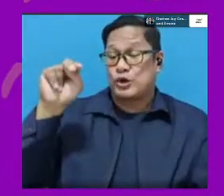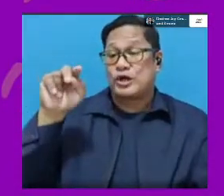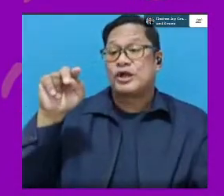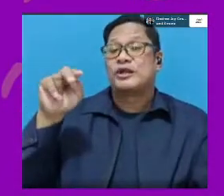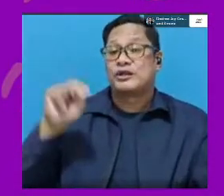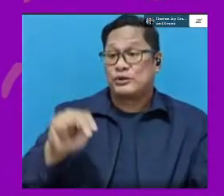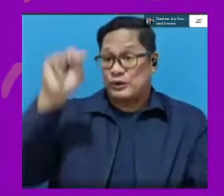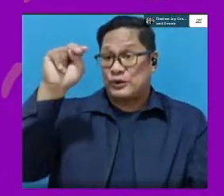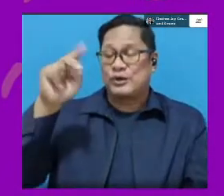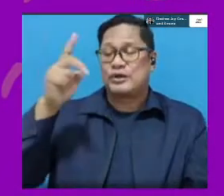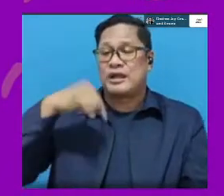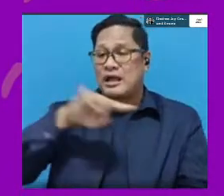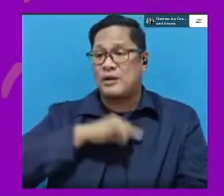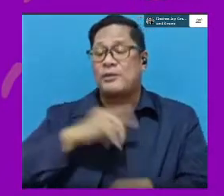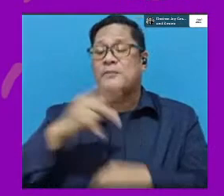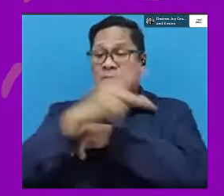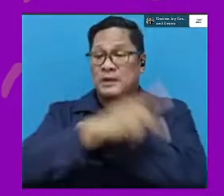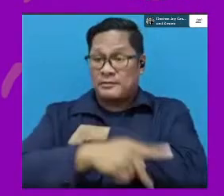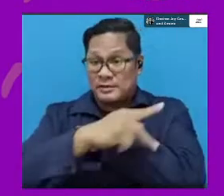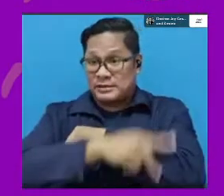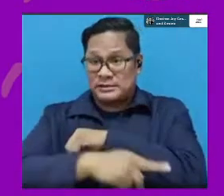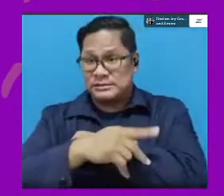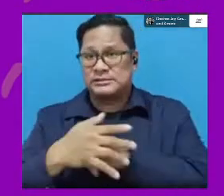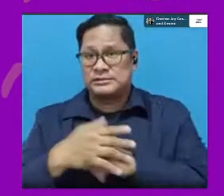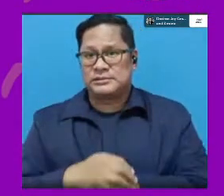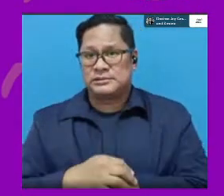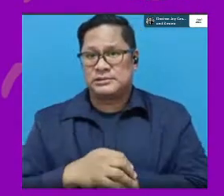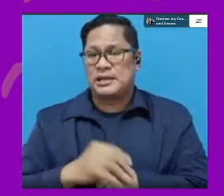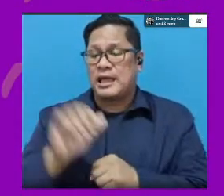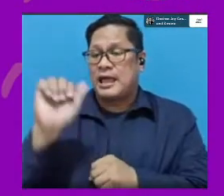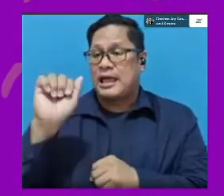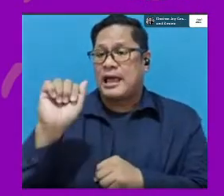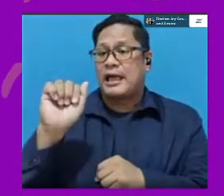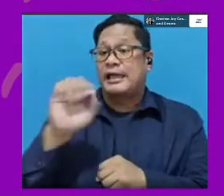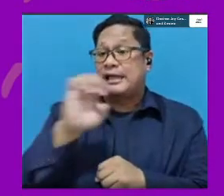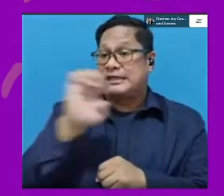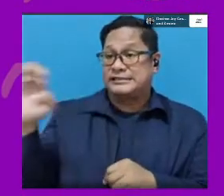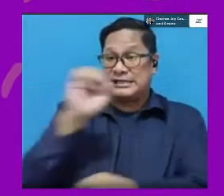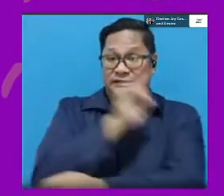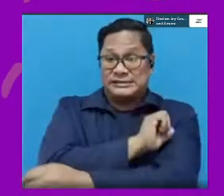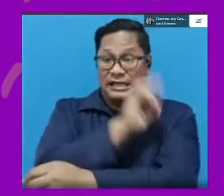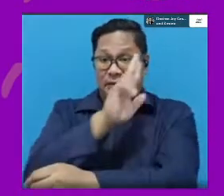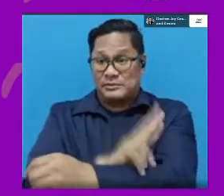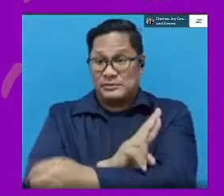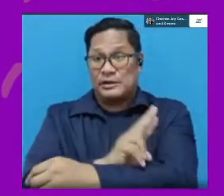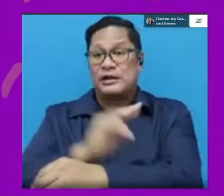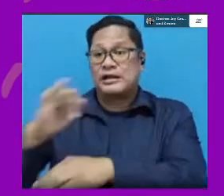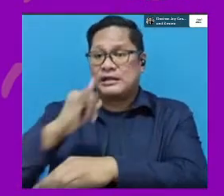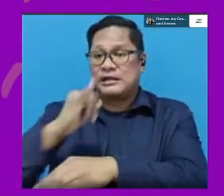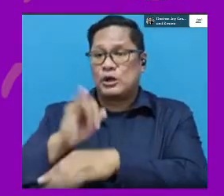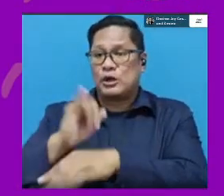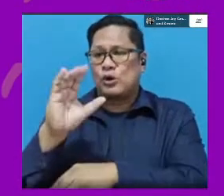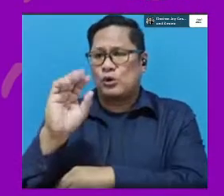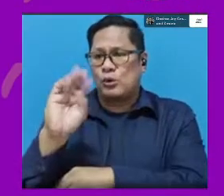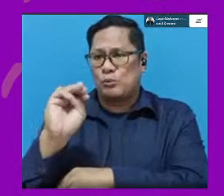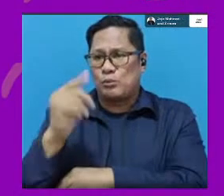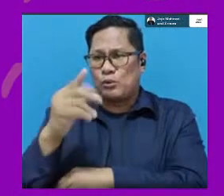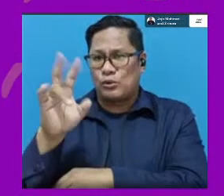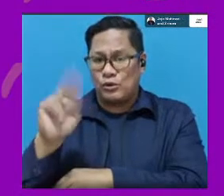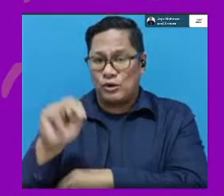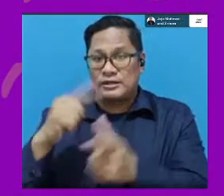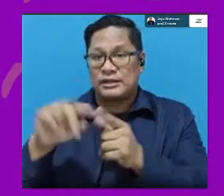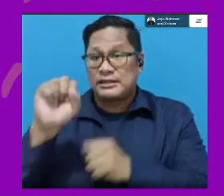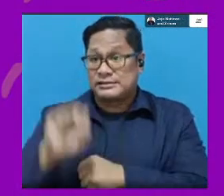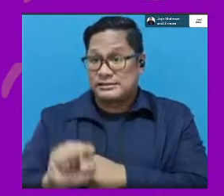island province is Giwan, Eastern Samar, in the island of Homonhon. And on the southern tip